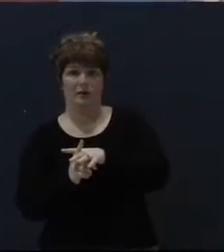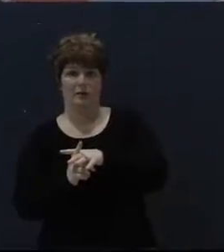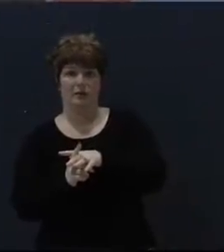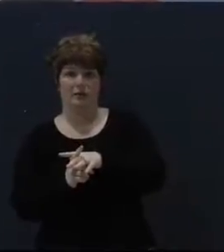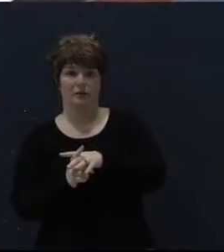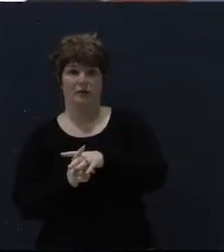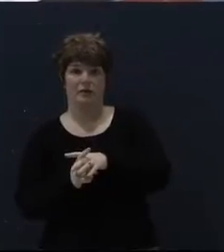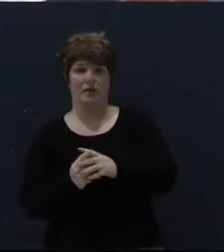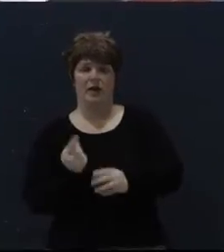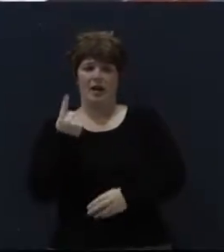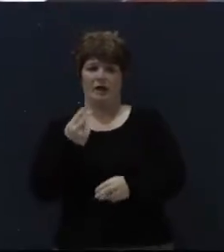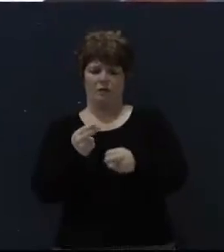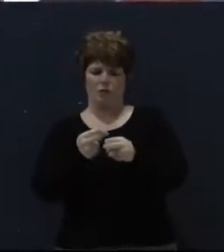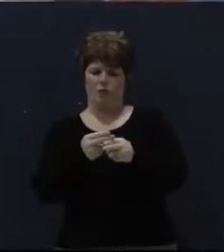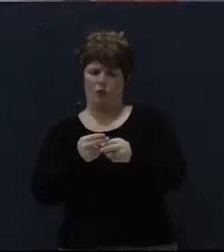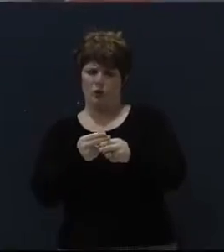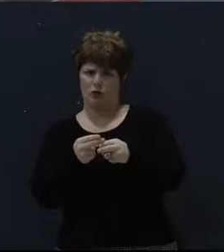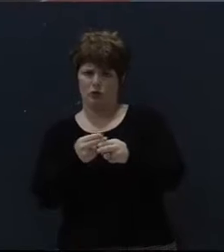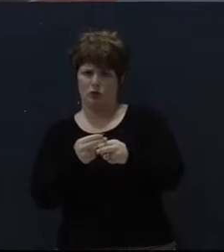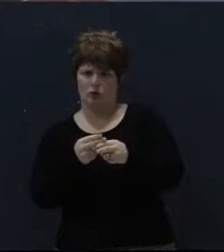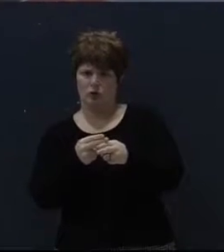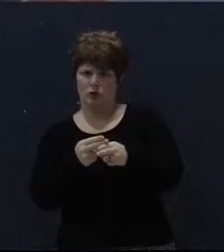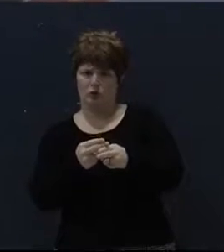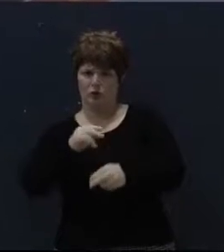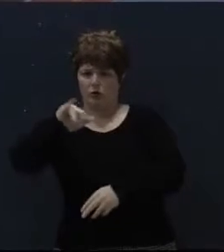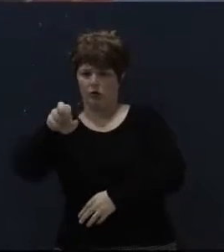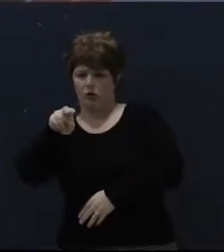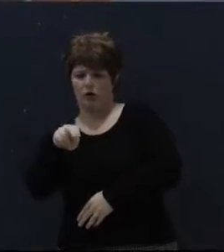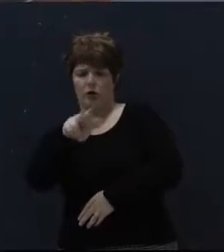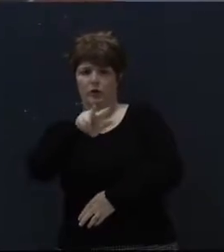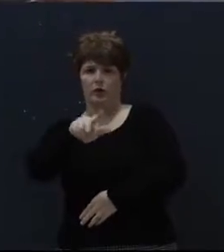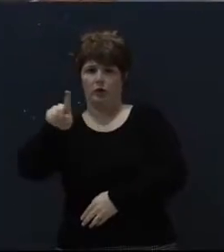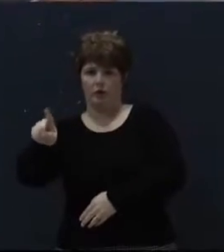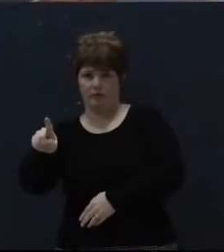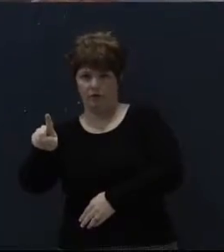one short fuse phase. January 31st.